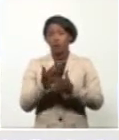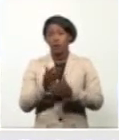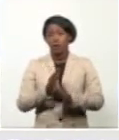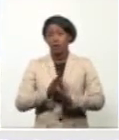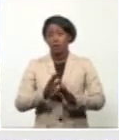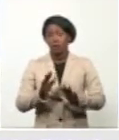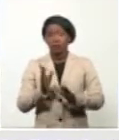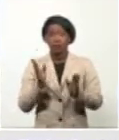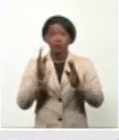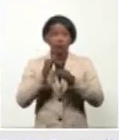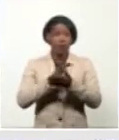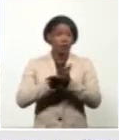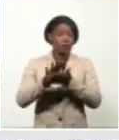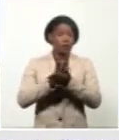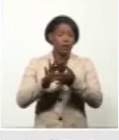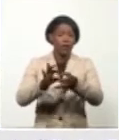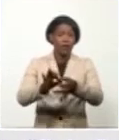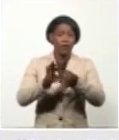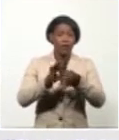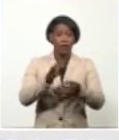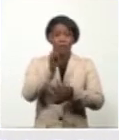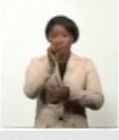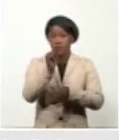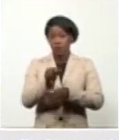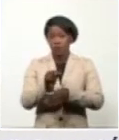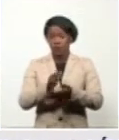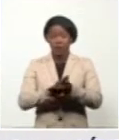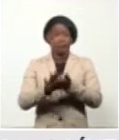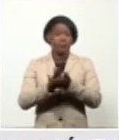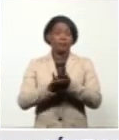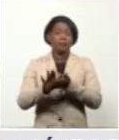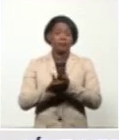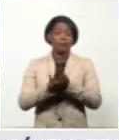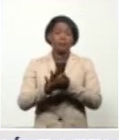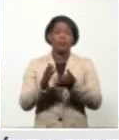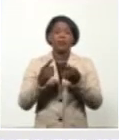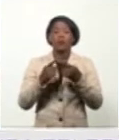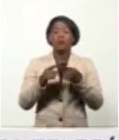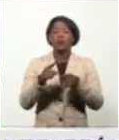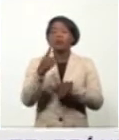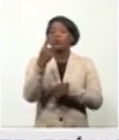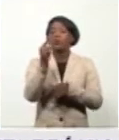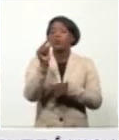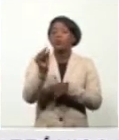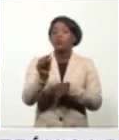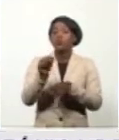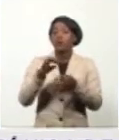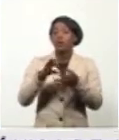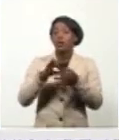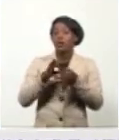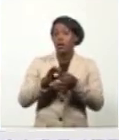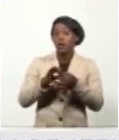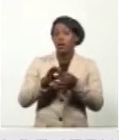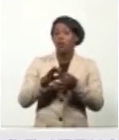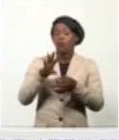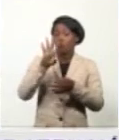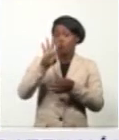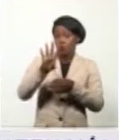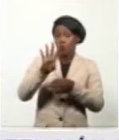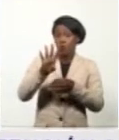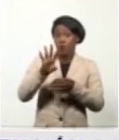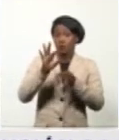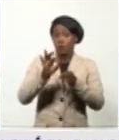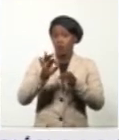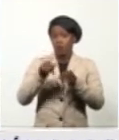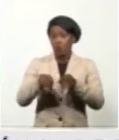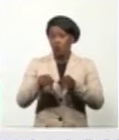discharged. Today, for the second day in a row, we are not reporting any critical cases. We have no critical cases, and we have